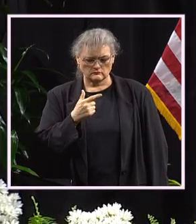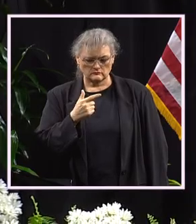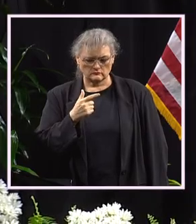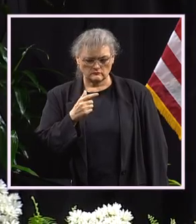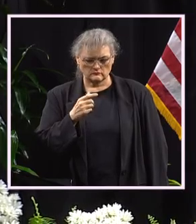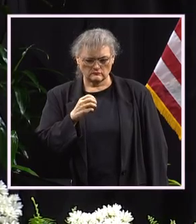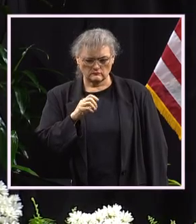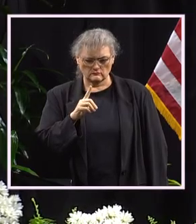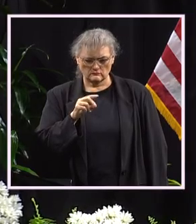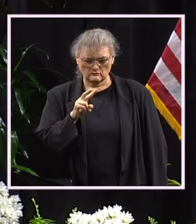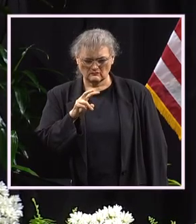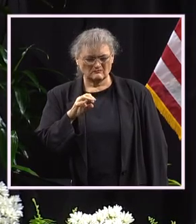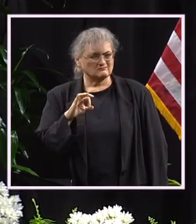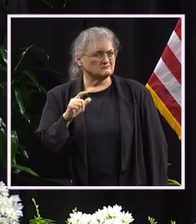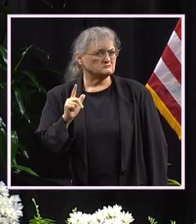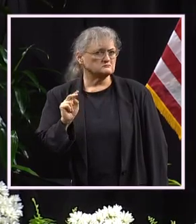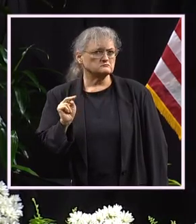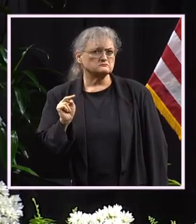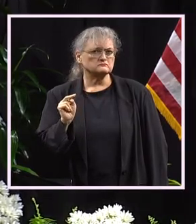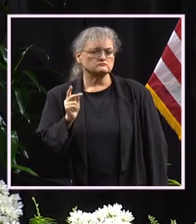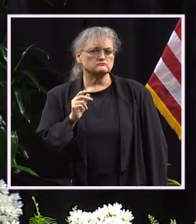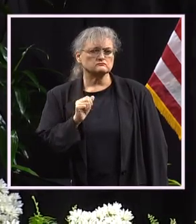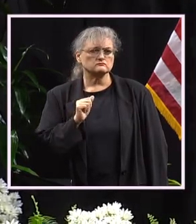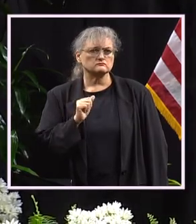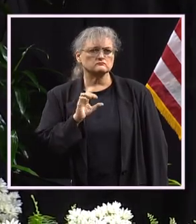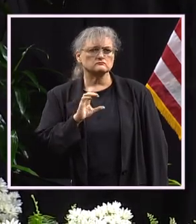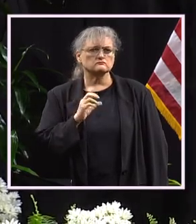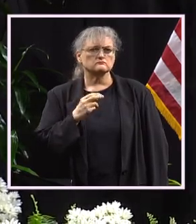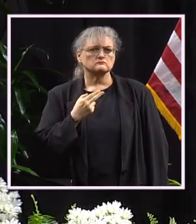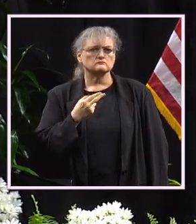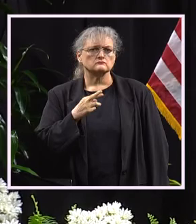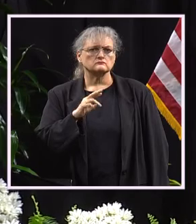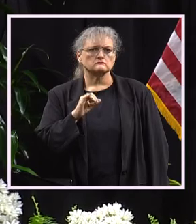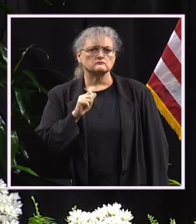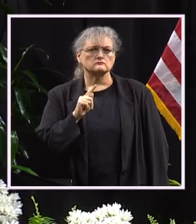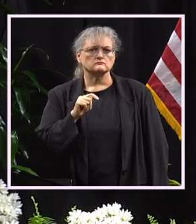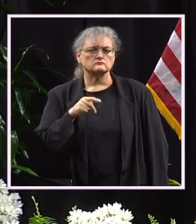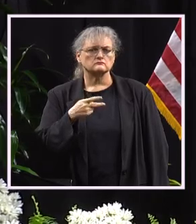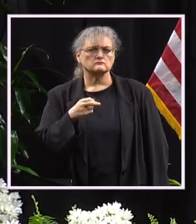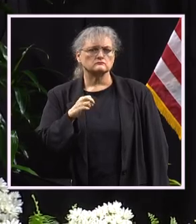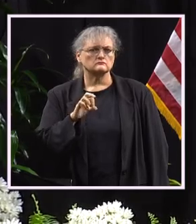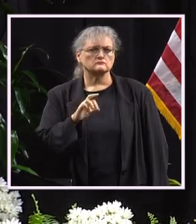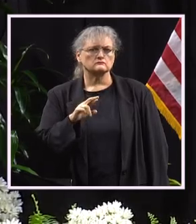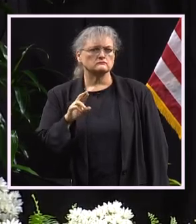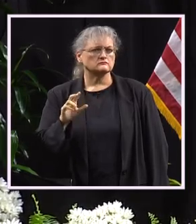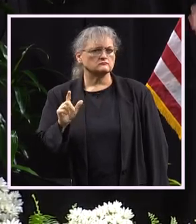Godswill Nueki. Christopher Lee Loso, cum laude.